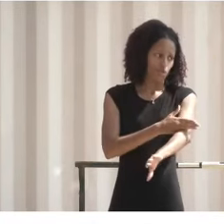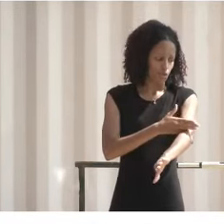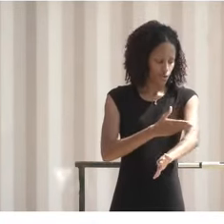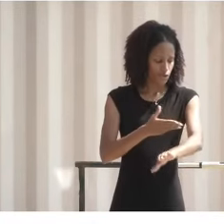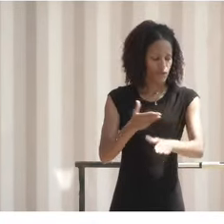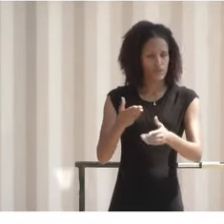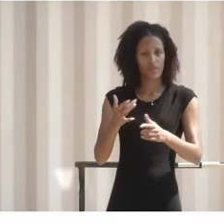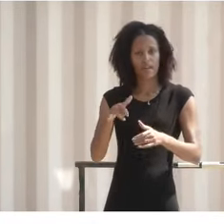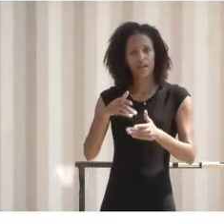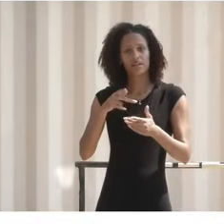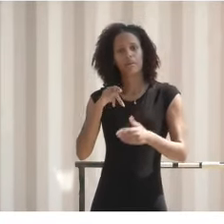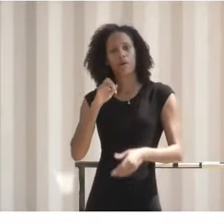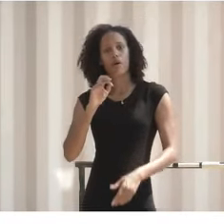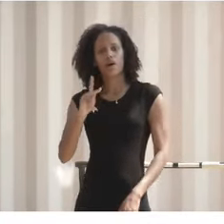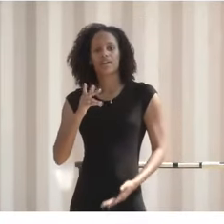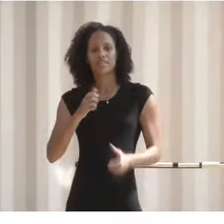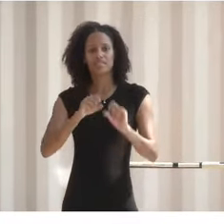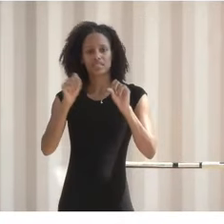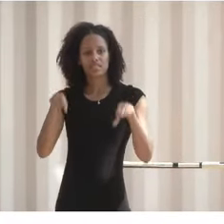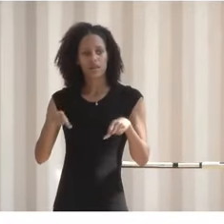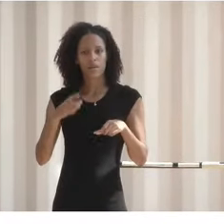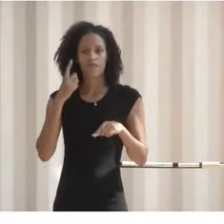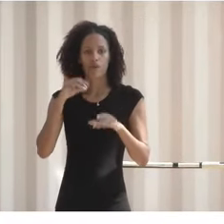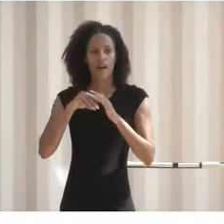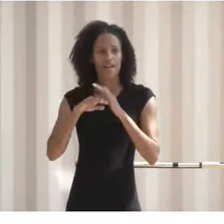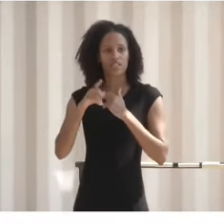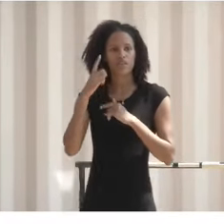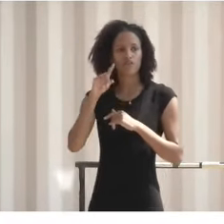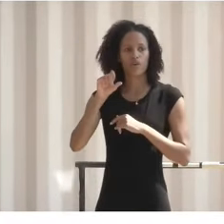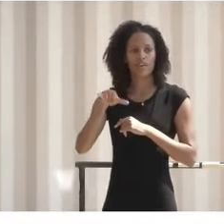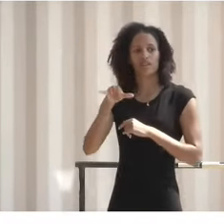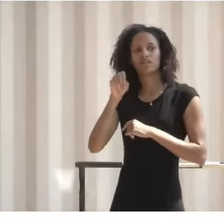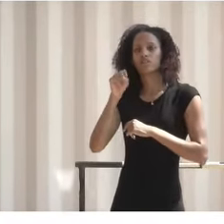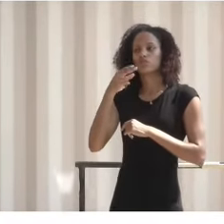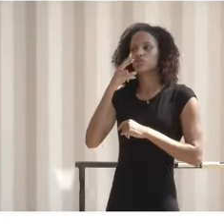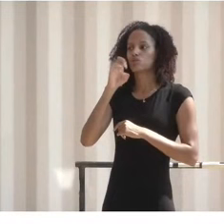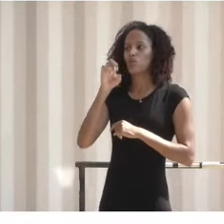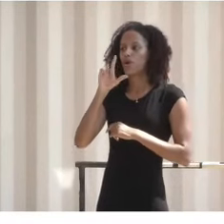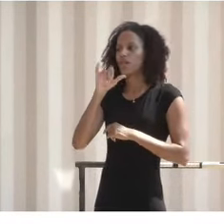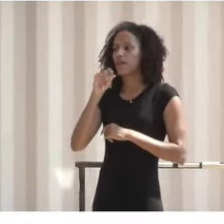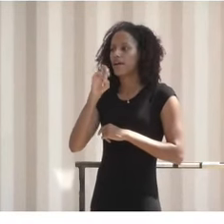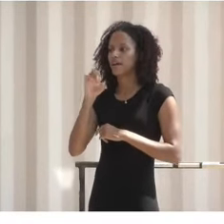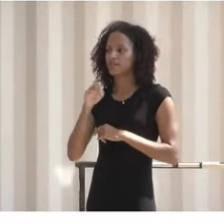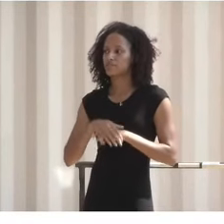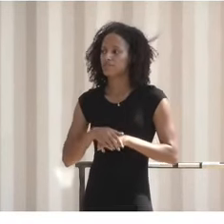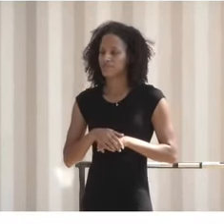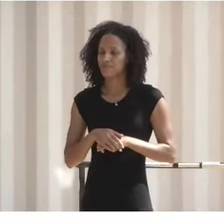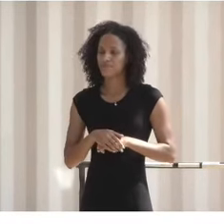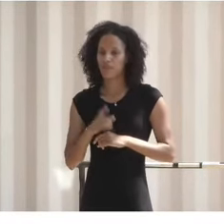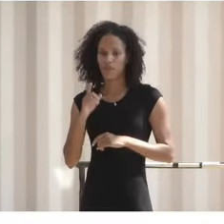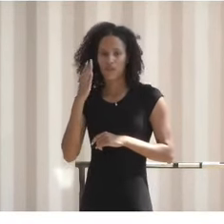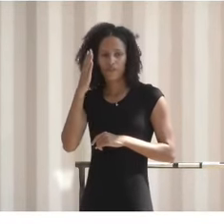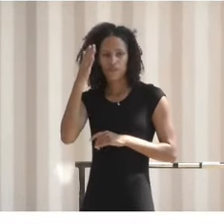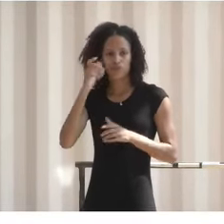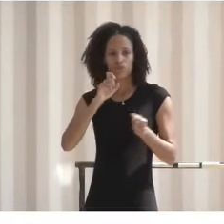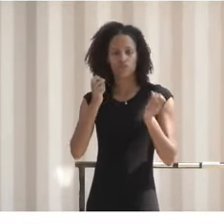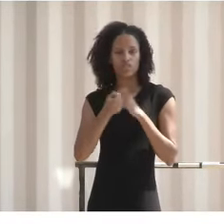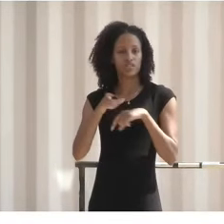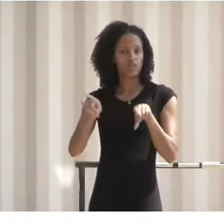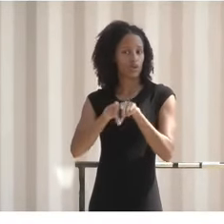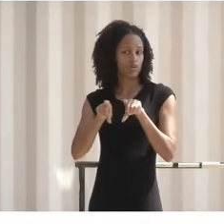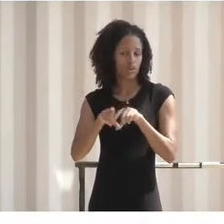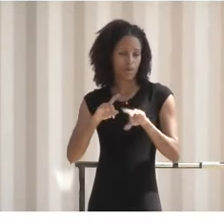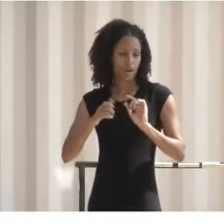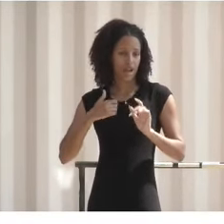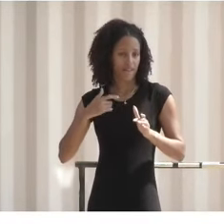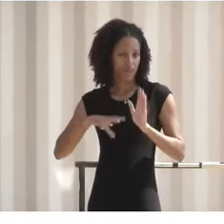improving their park system and access to the shoreline, along with their ability to be resilient to the future change. And that's something I found